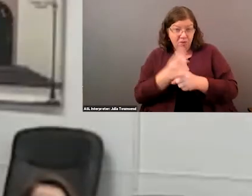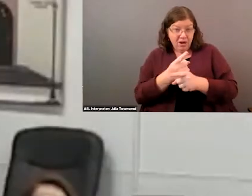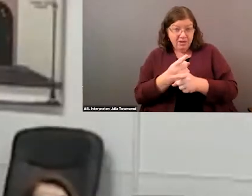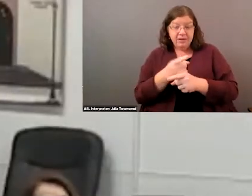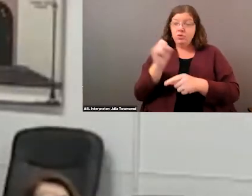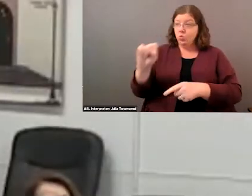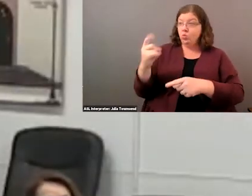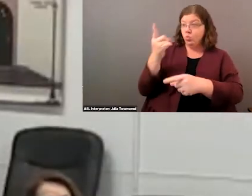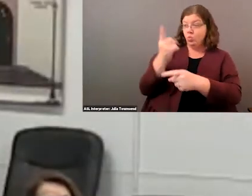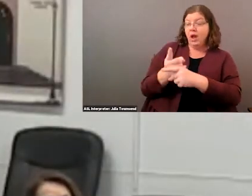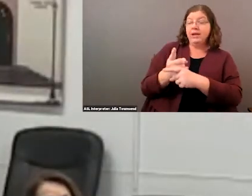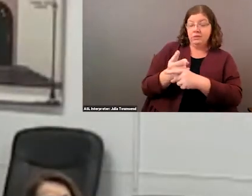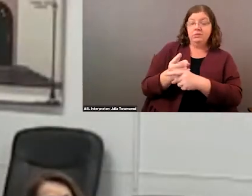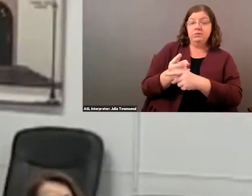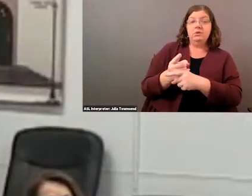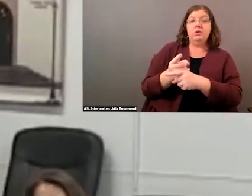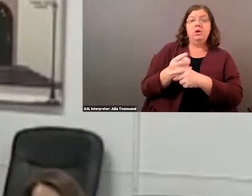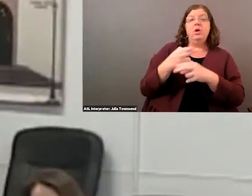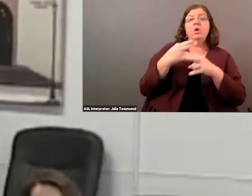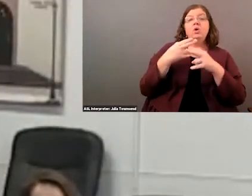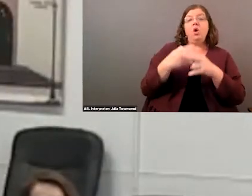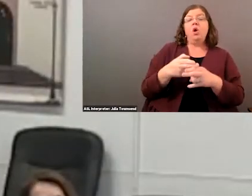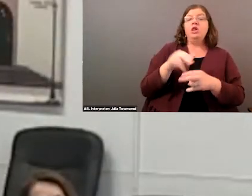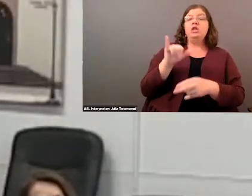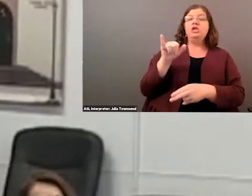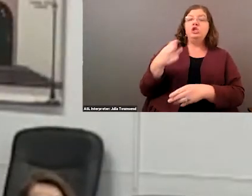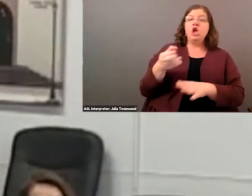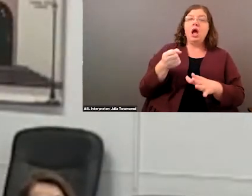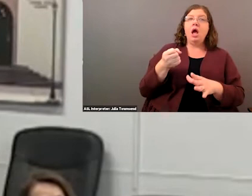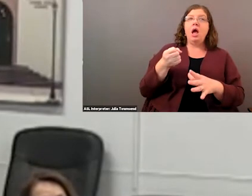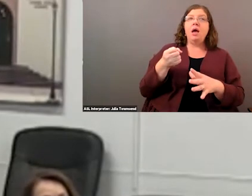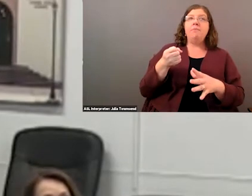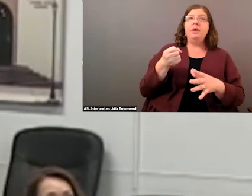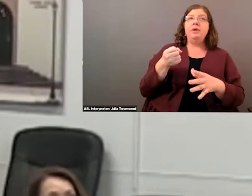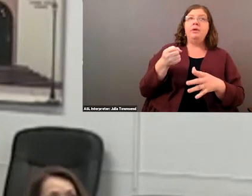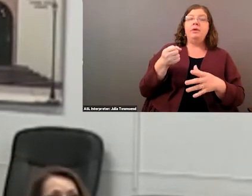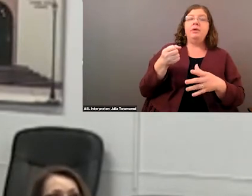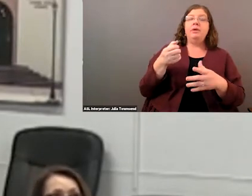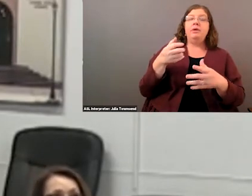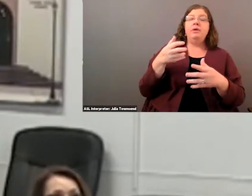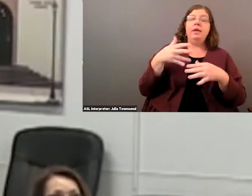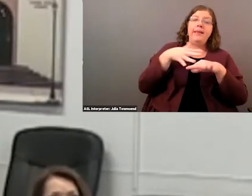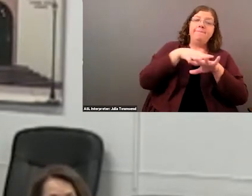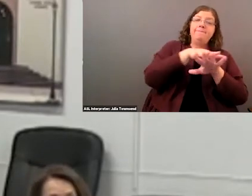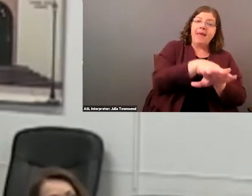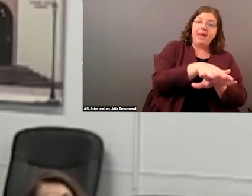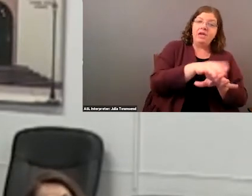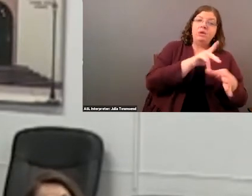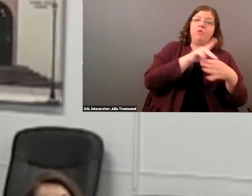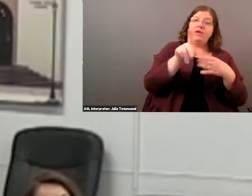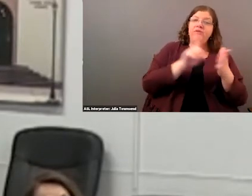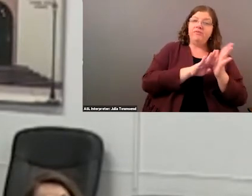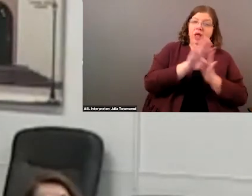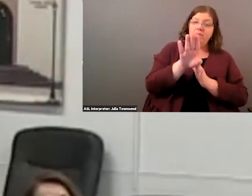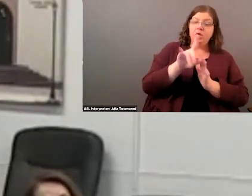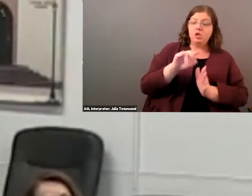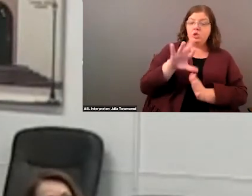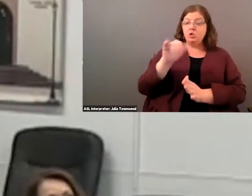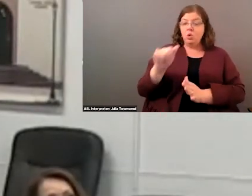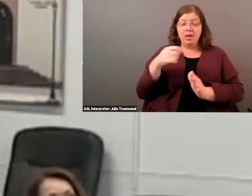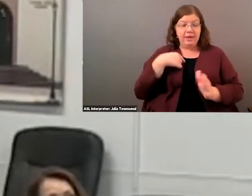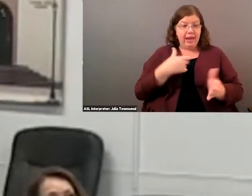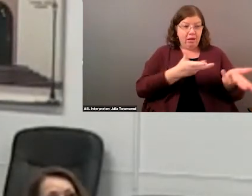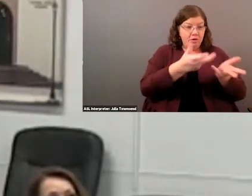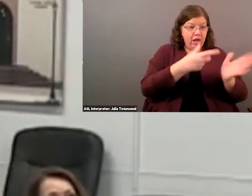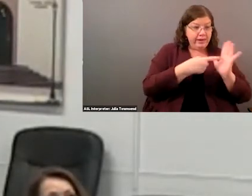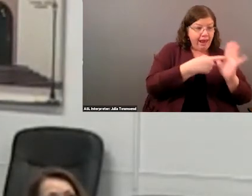the TOSAs can demonstrate with a group of students. They can also take on a group of students as needed, but